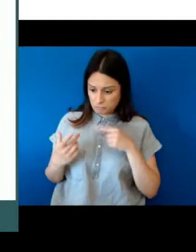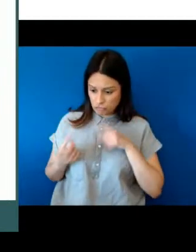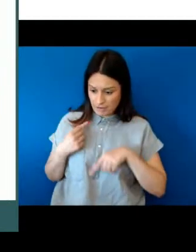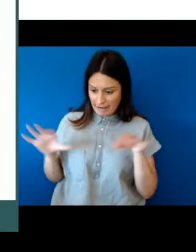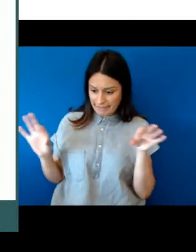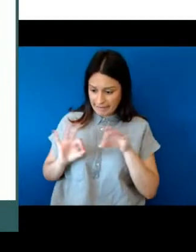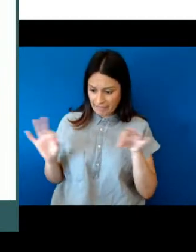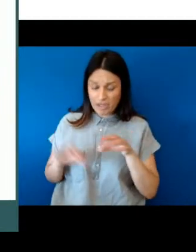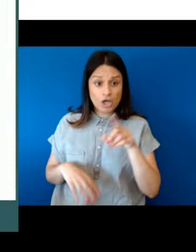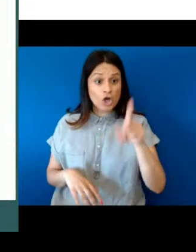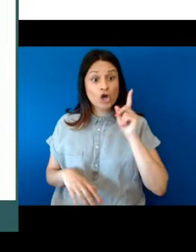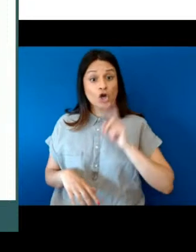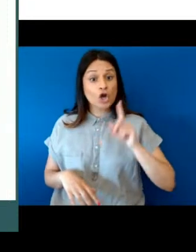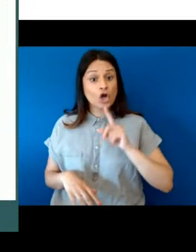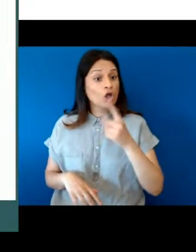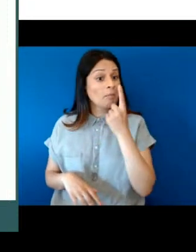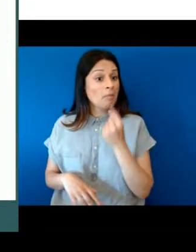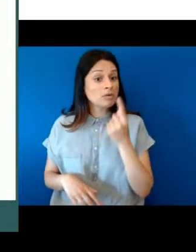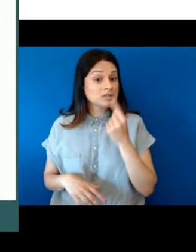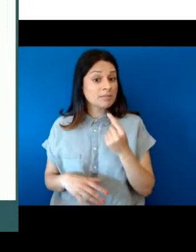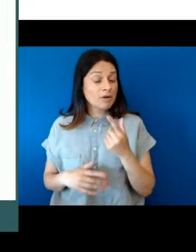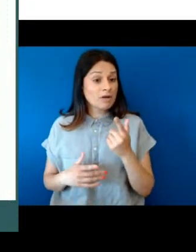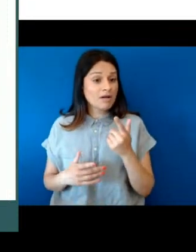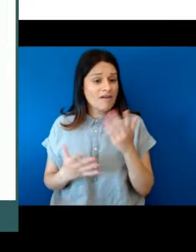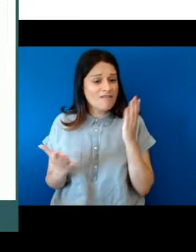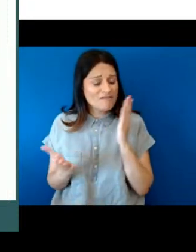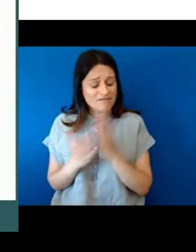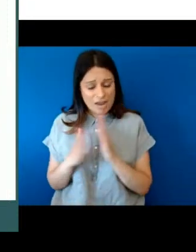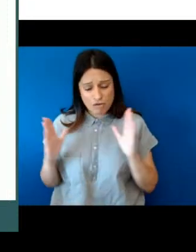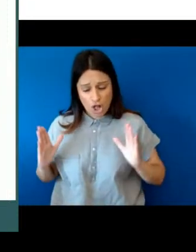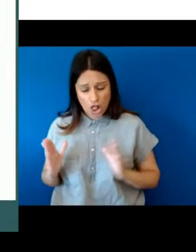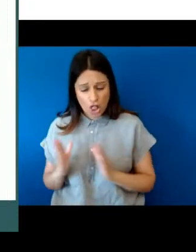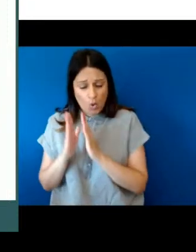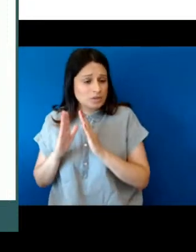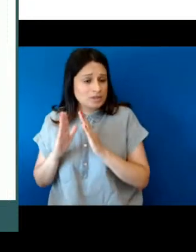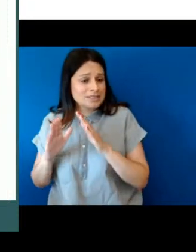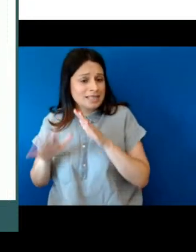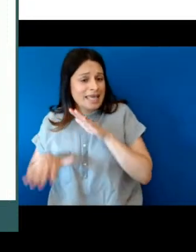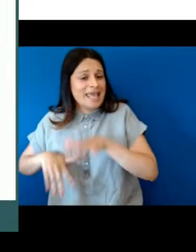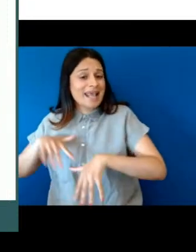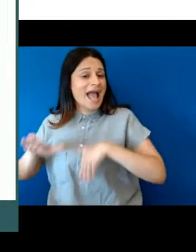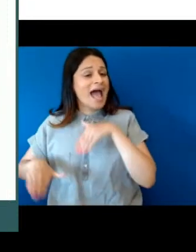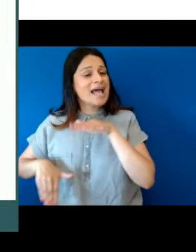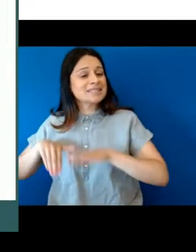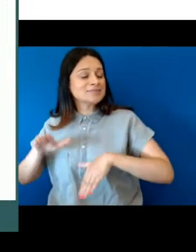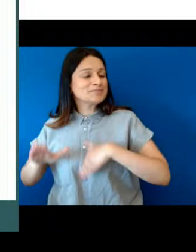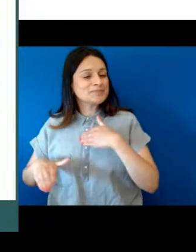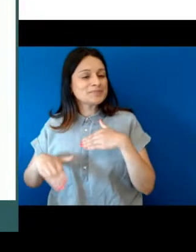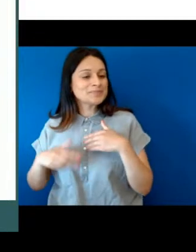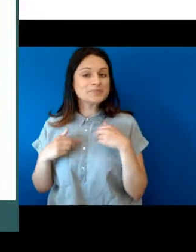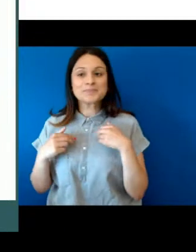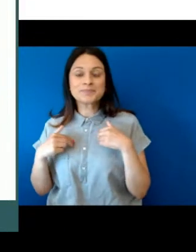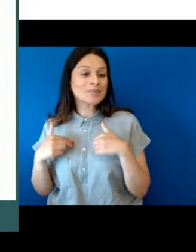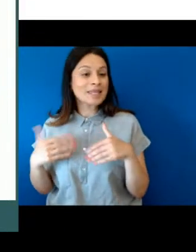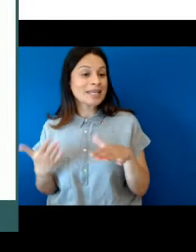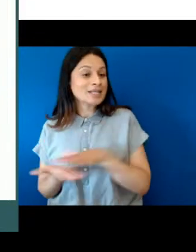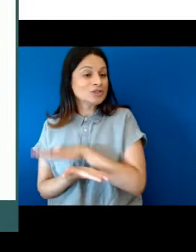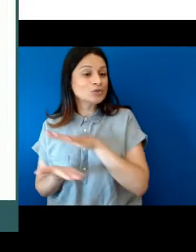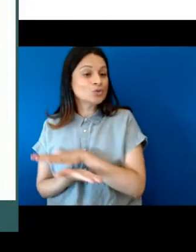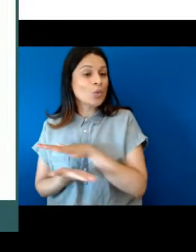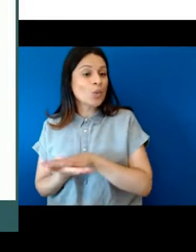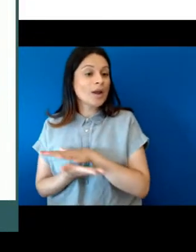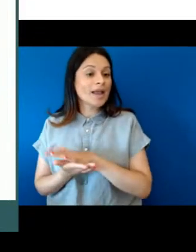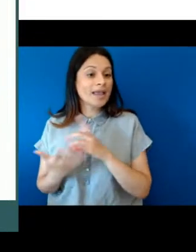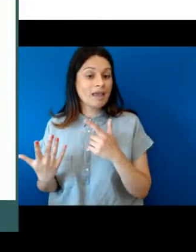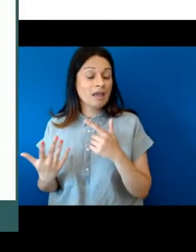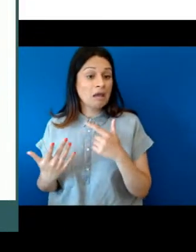away with being so close to that lovely cat and enjoying her childhood, maybe being sensitized to cat allergen,